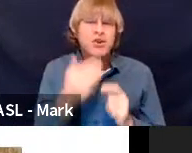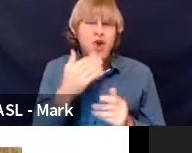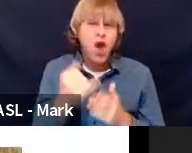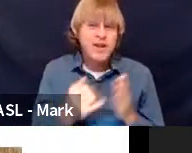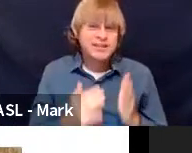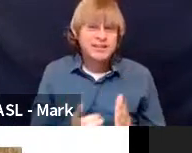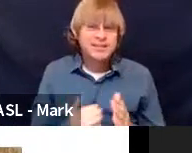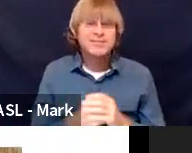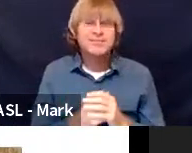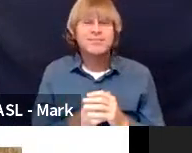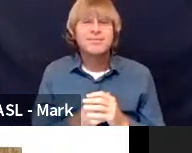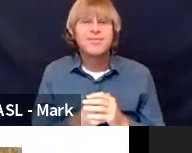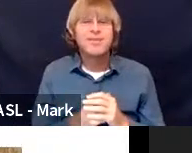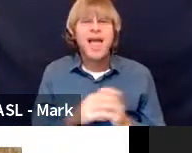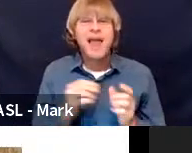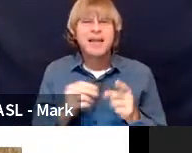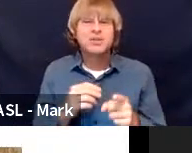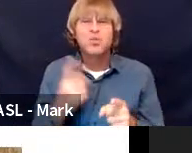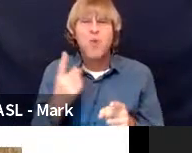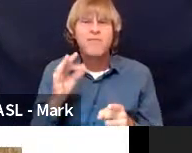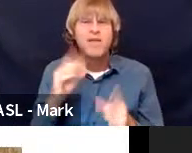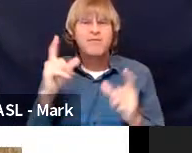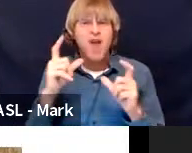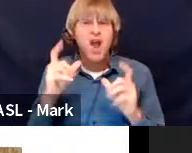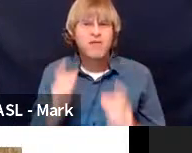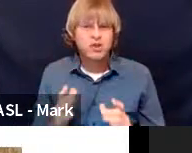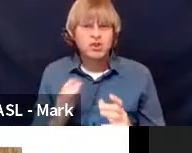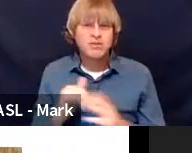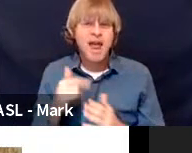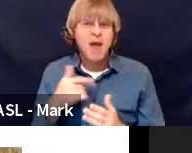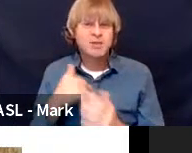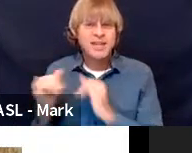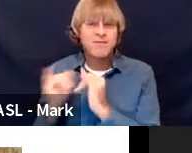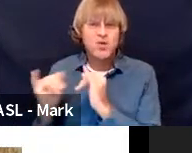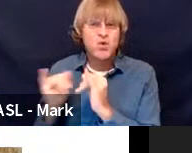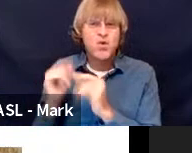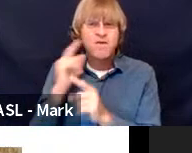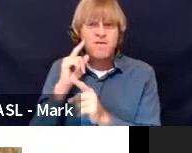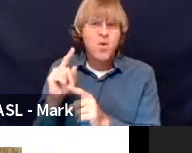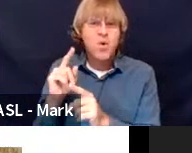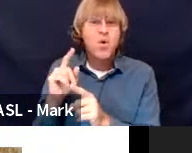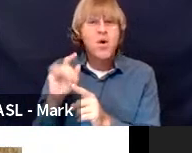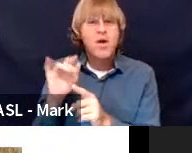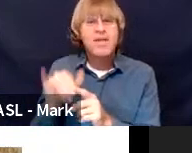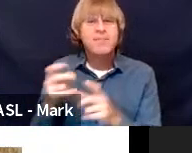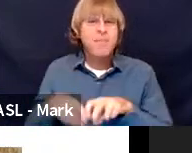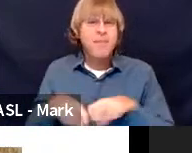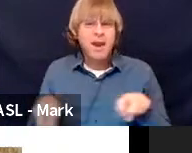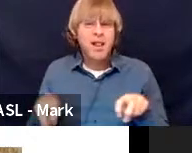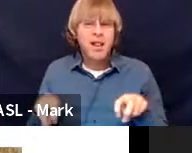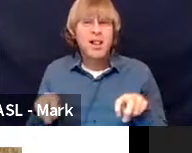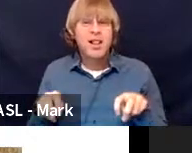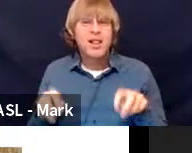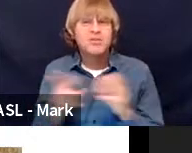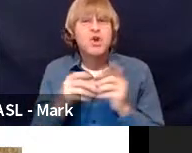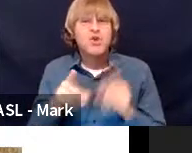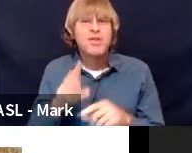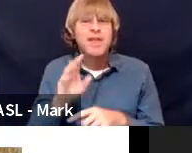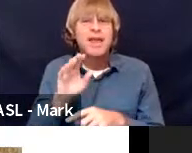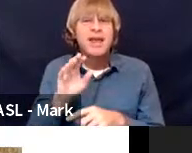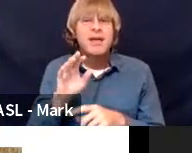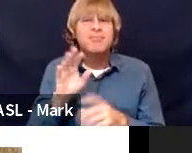artists. And he was one of the photographers that I got to interview for a panel during the